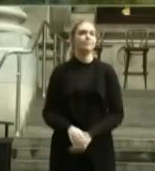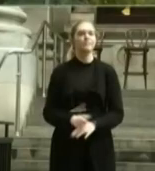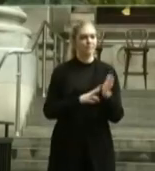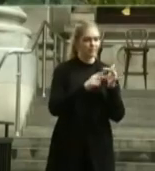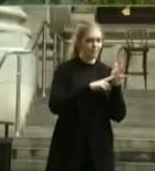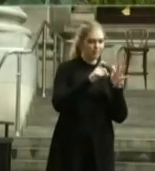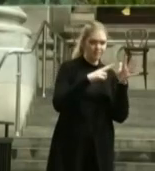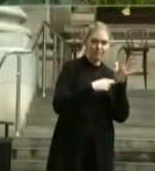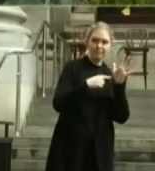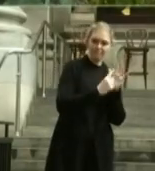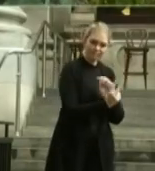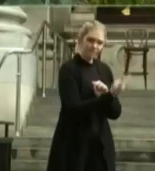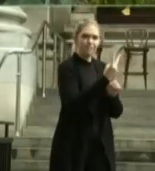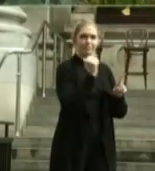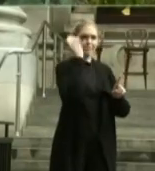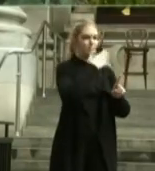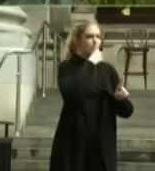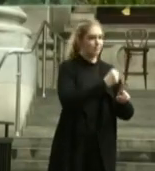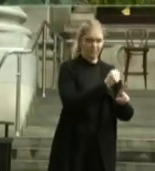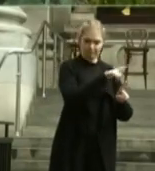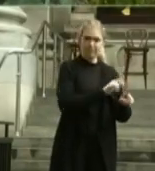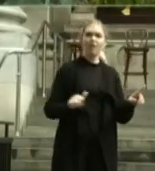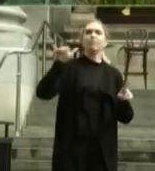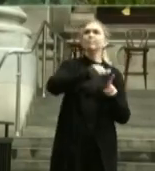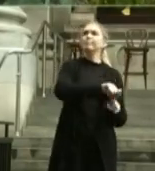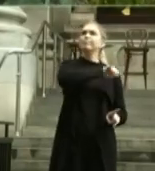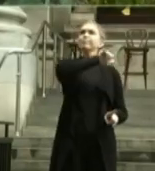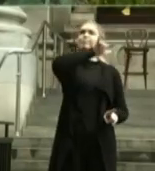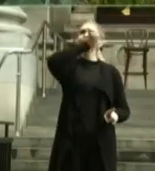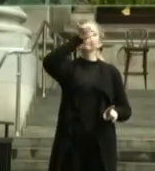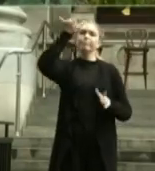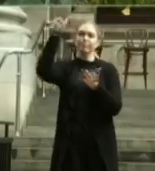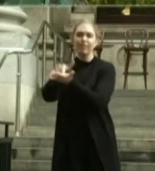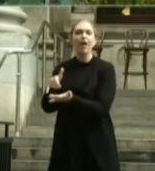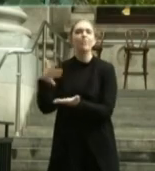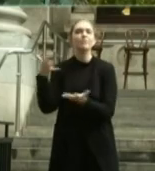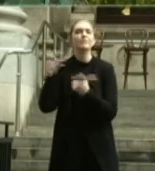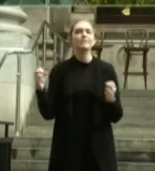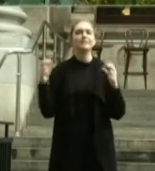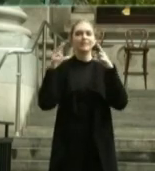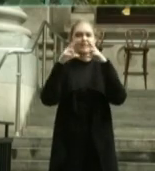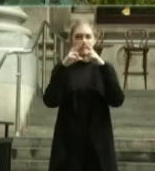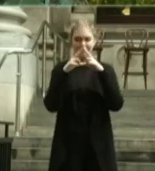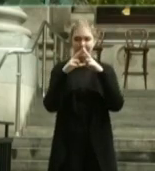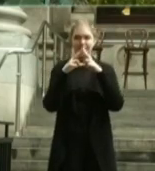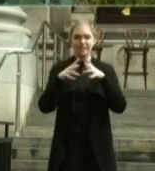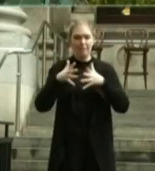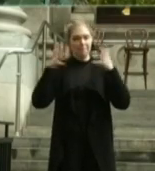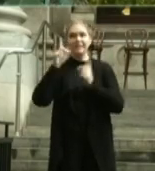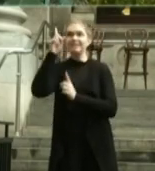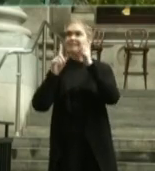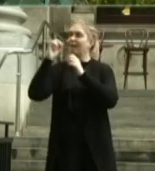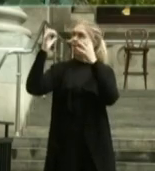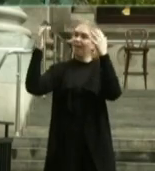And Vincent Lignari boarded an airplane, landed in Sydney, big city